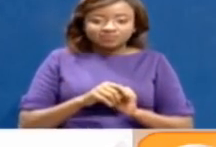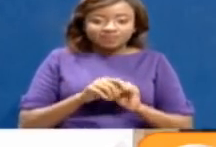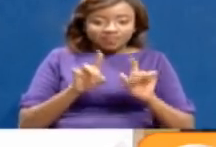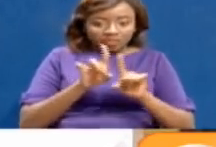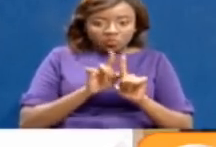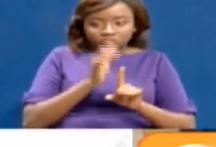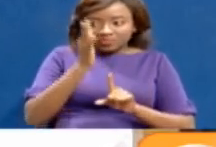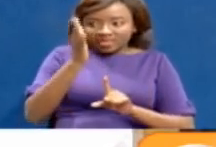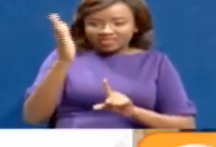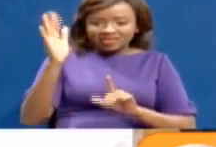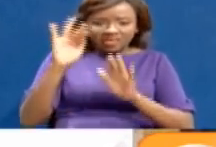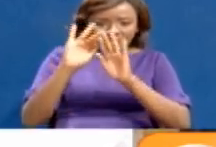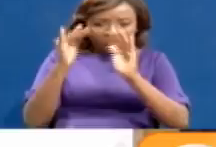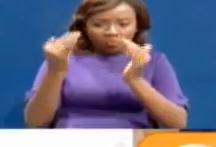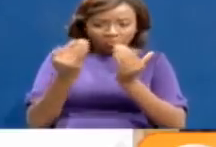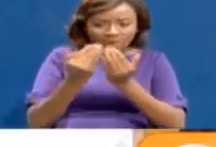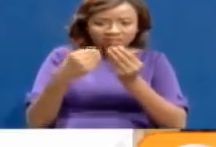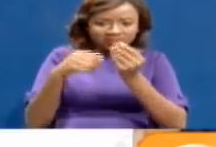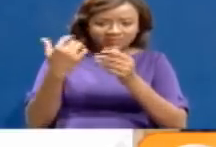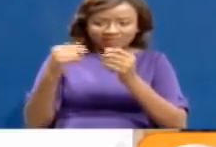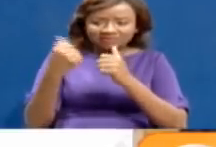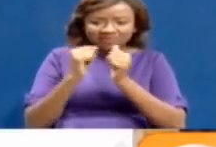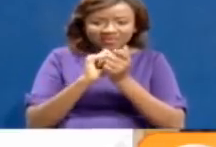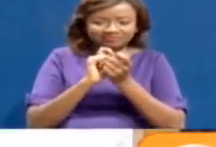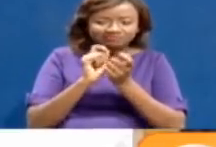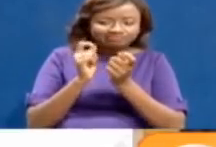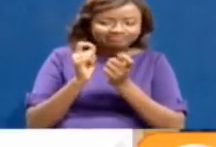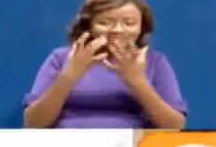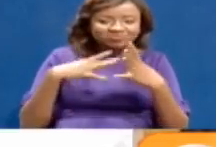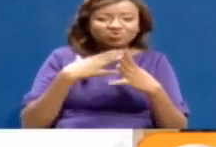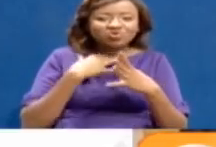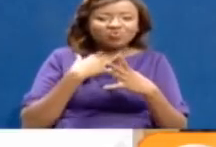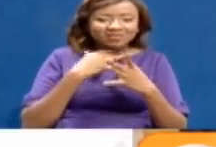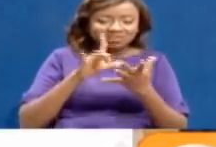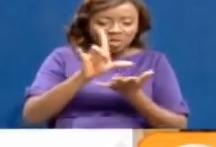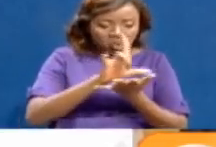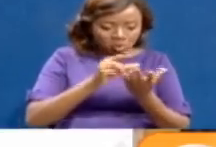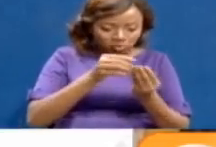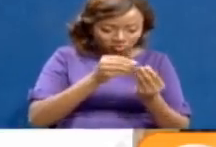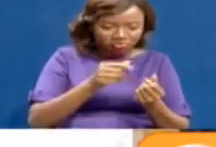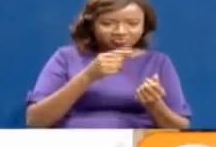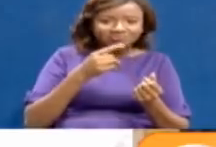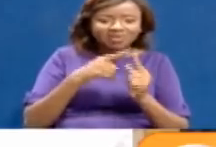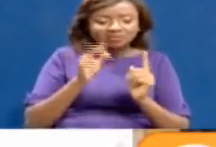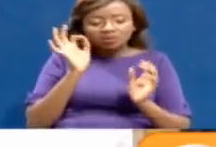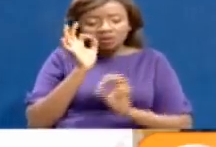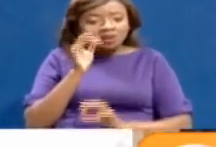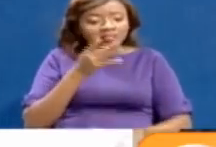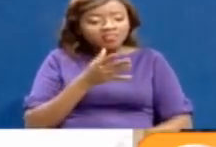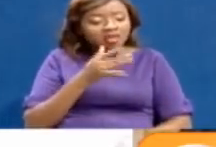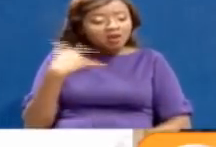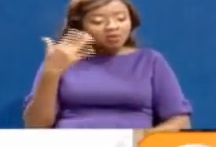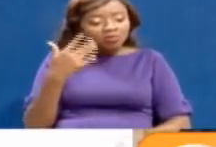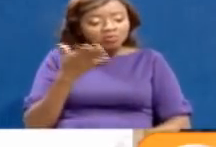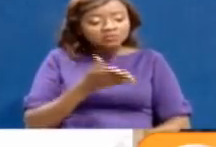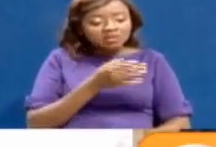supply chains, many people are turning towards local solutions and are finding that they were always available. So I don't